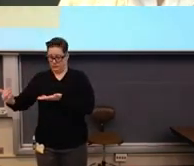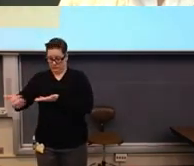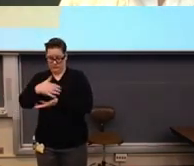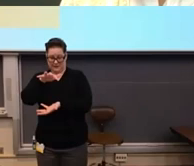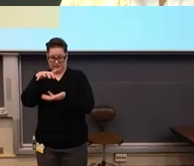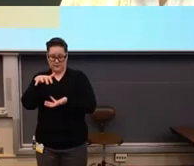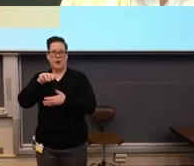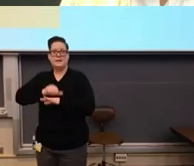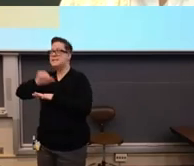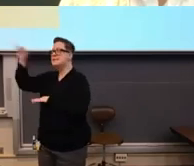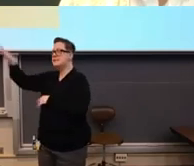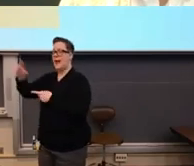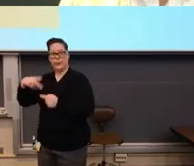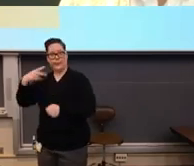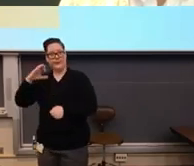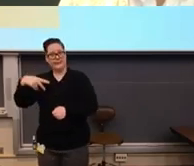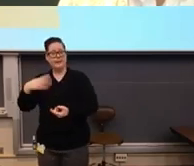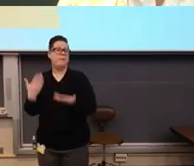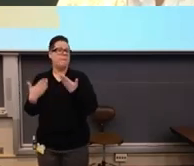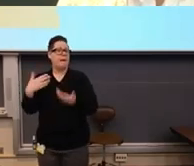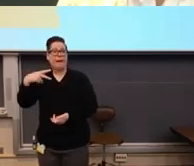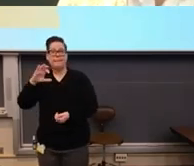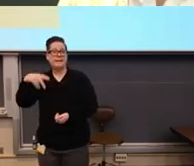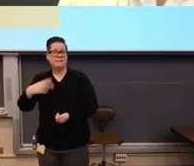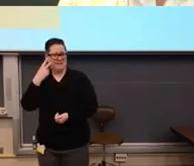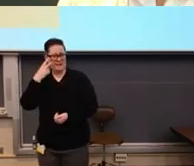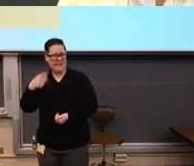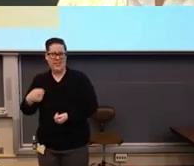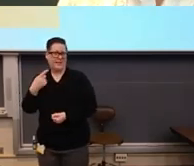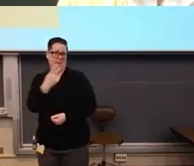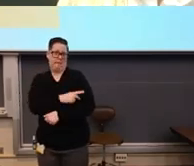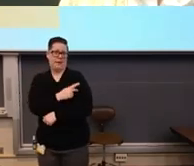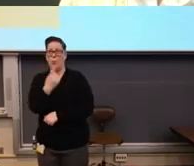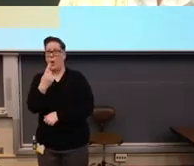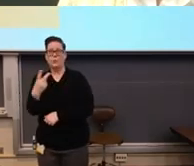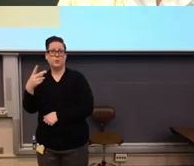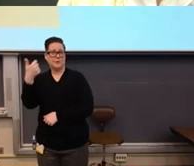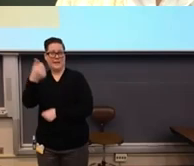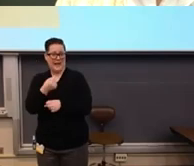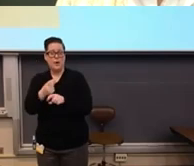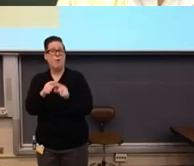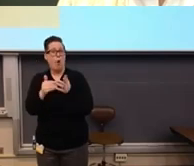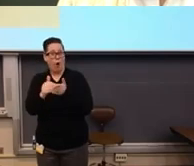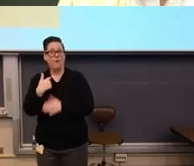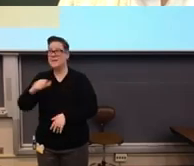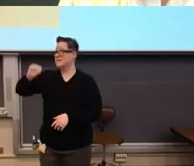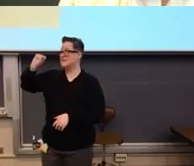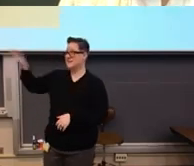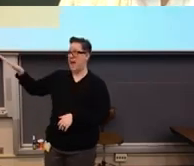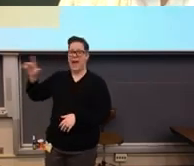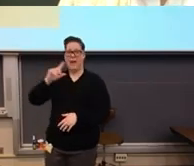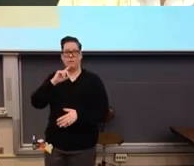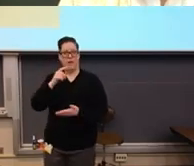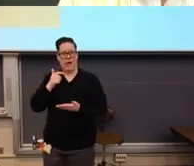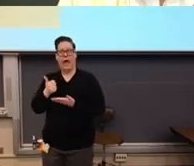care physician that even though they might have seen this patient for a year, 2 years, 10 years, I feel like a lot of times we really enlighten them